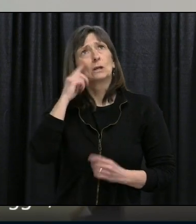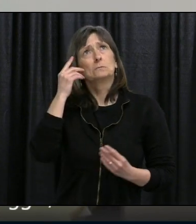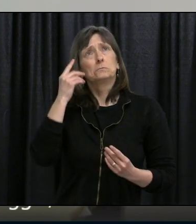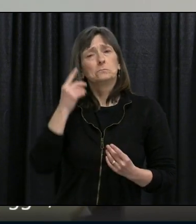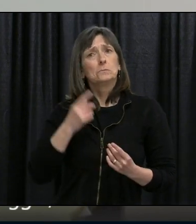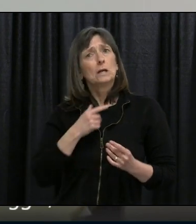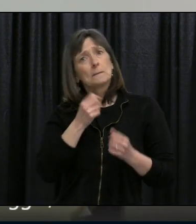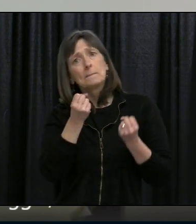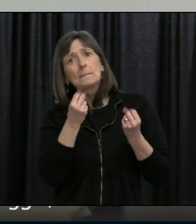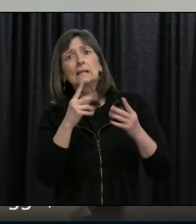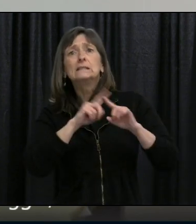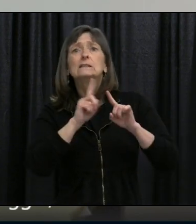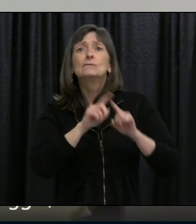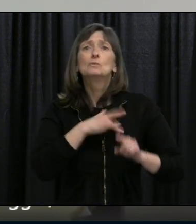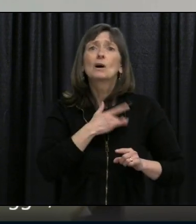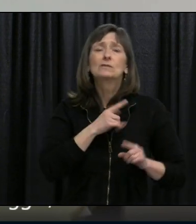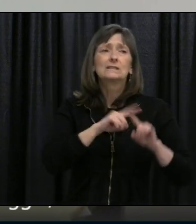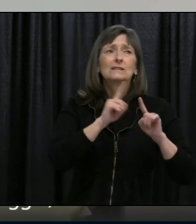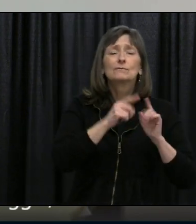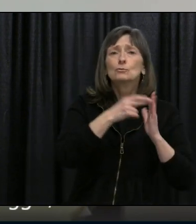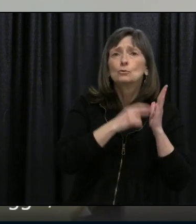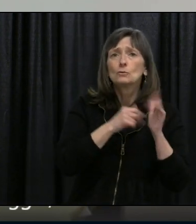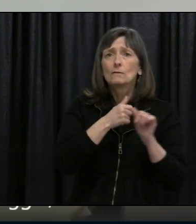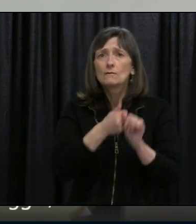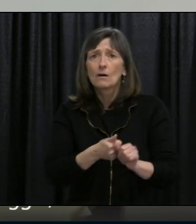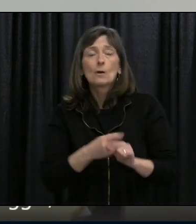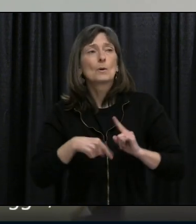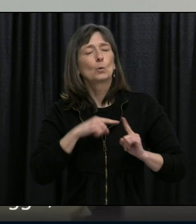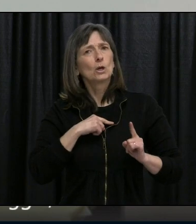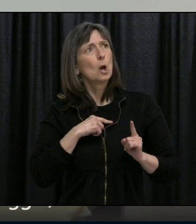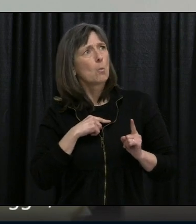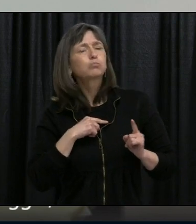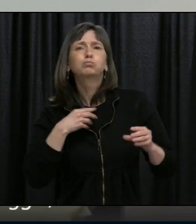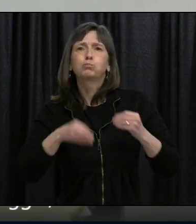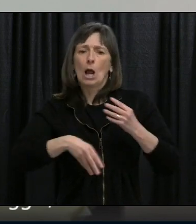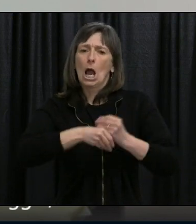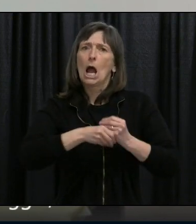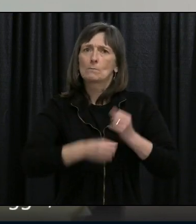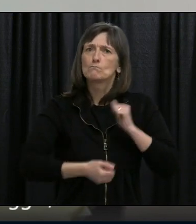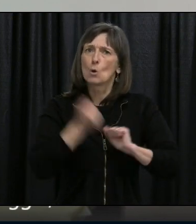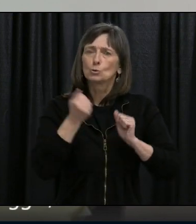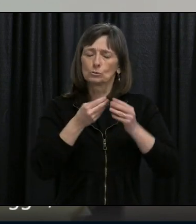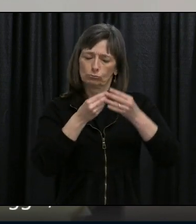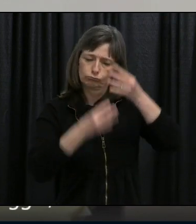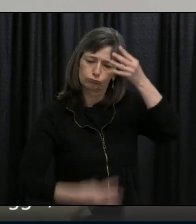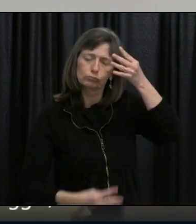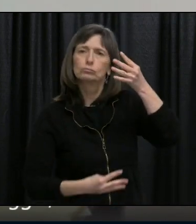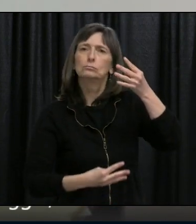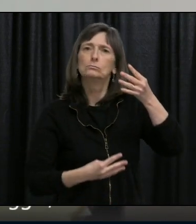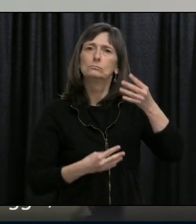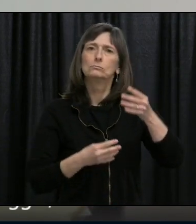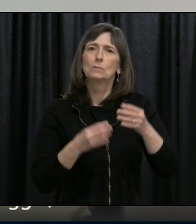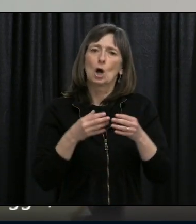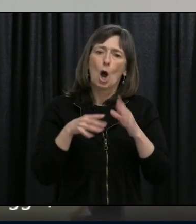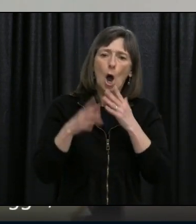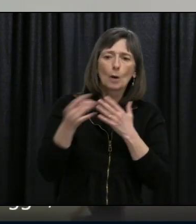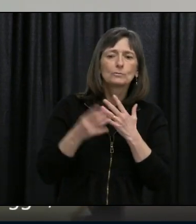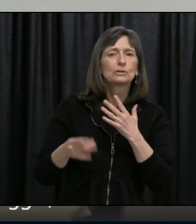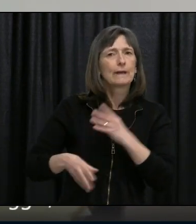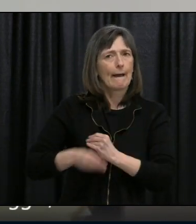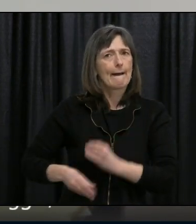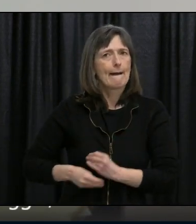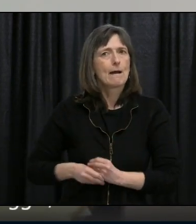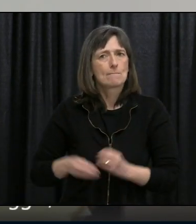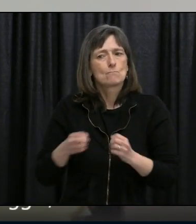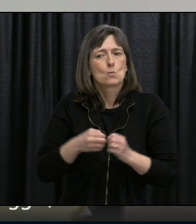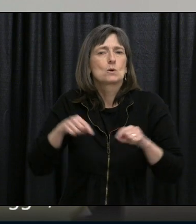using this test. Our discussions now is about what we should do going forward that will help us